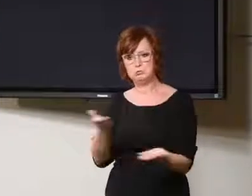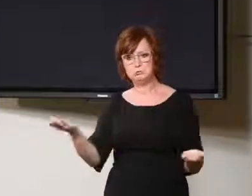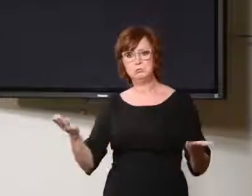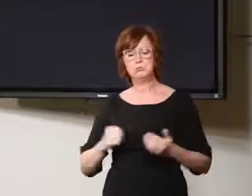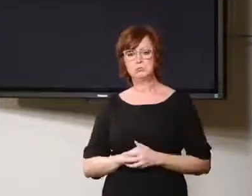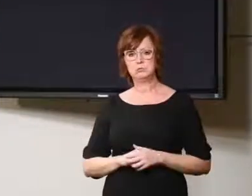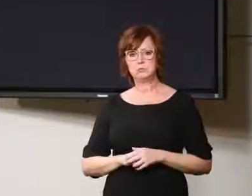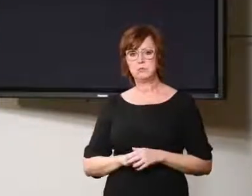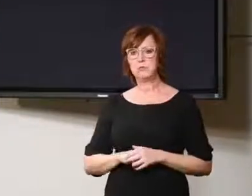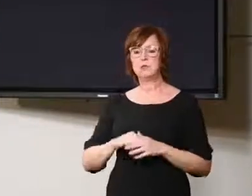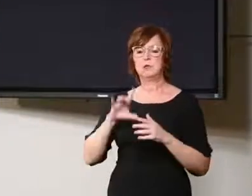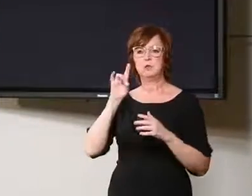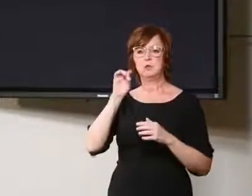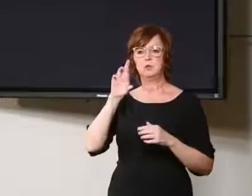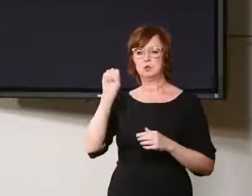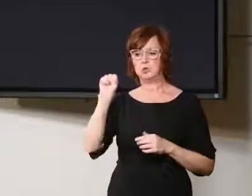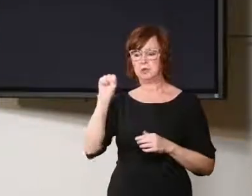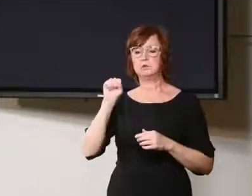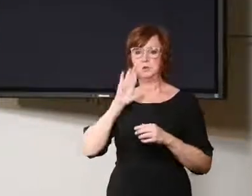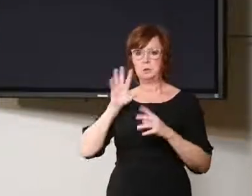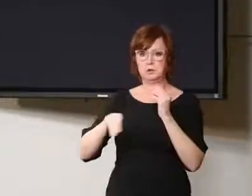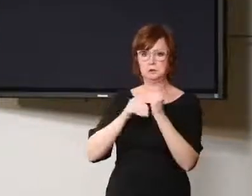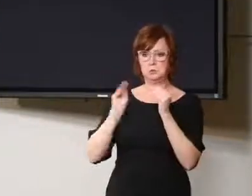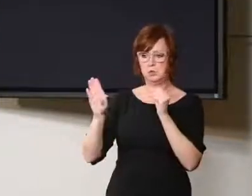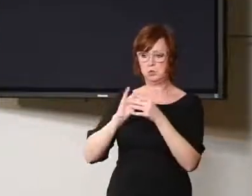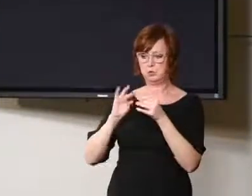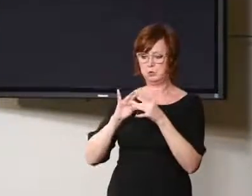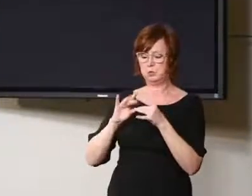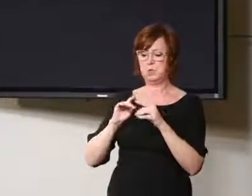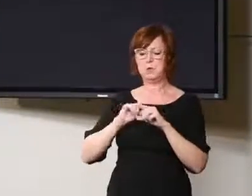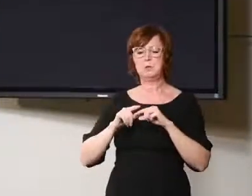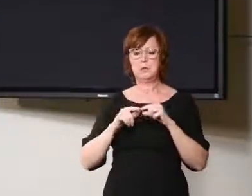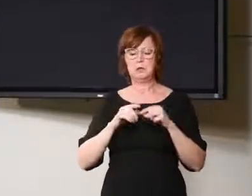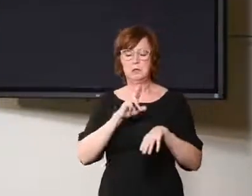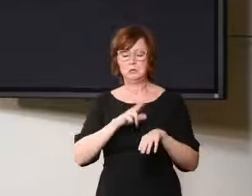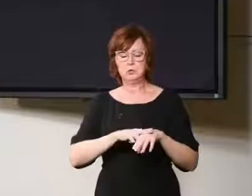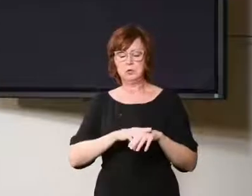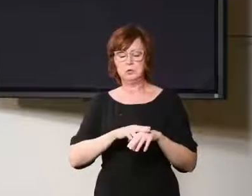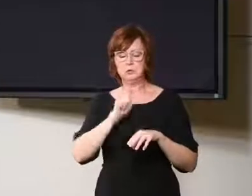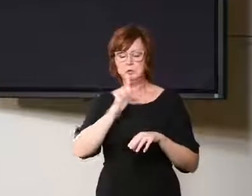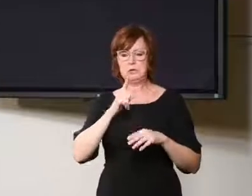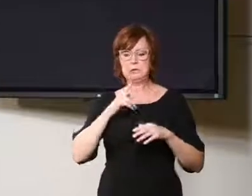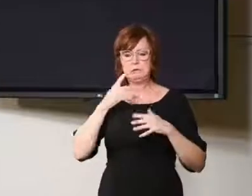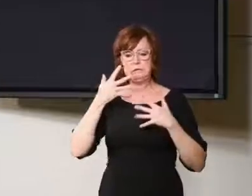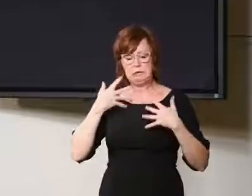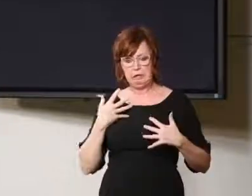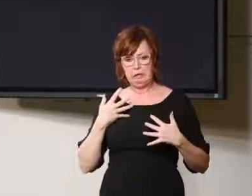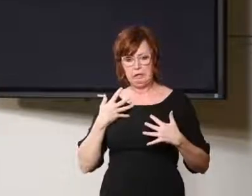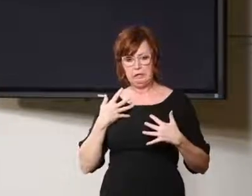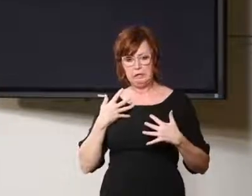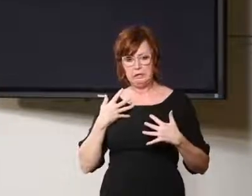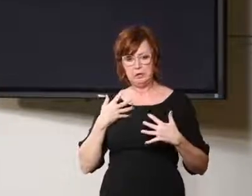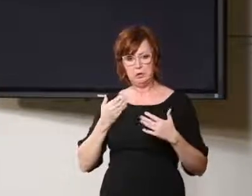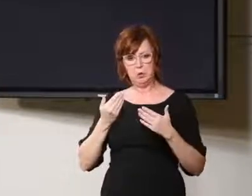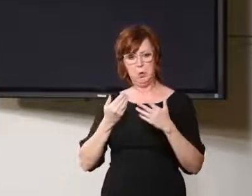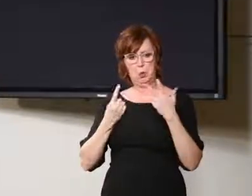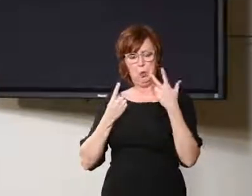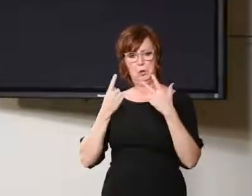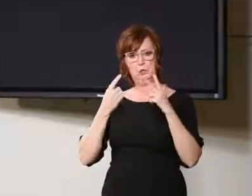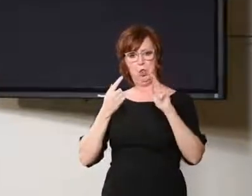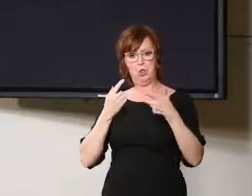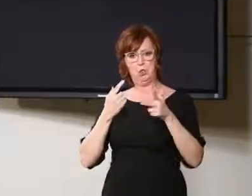deeply saddened by yet another death in our province, the new case number and recovery number in particular show that